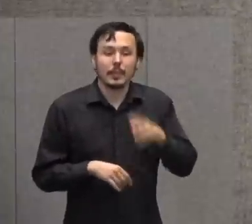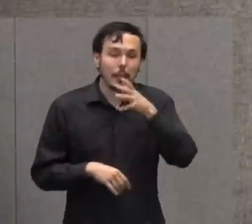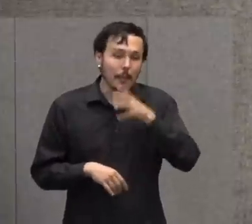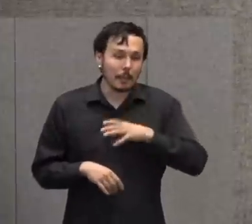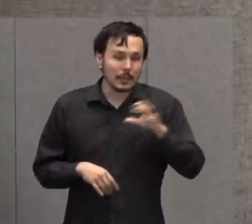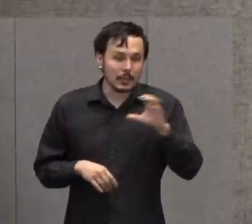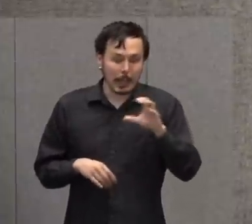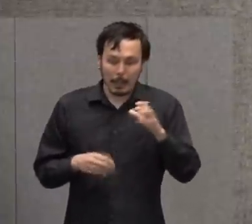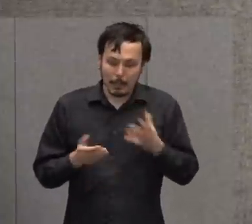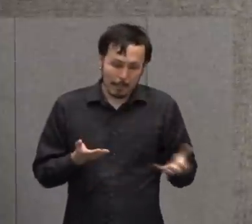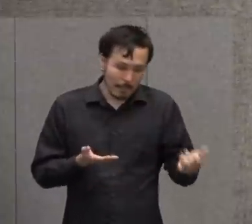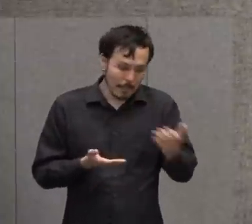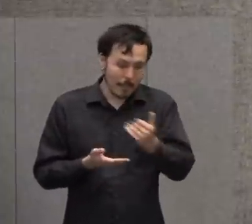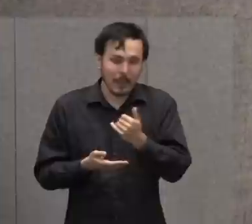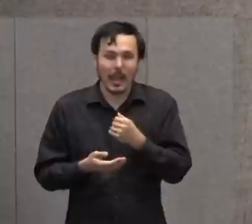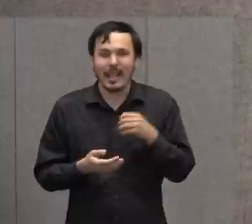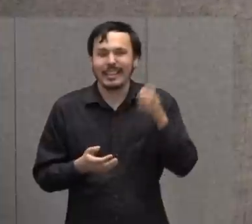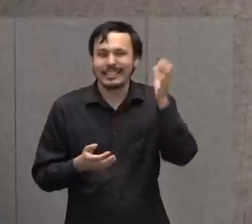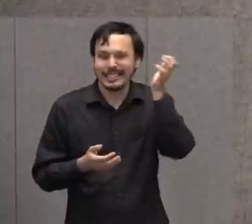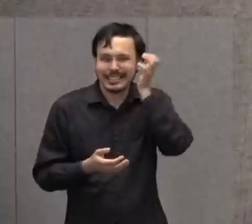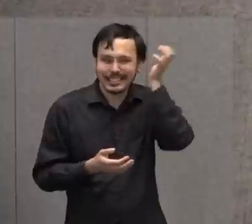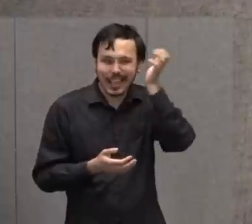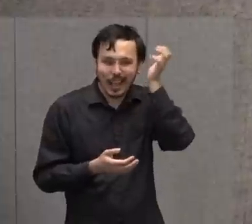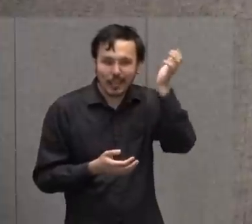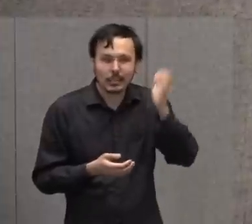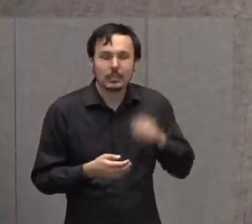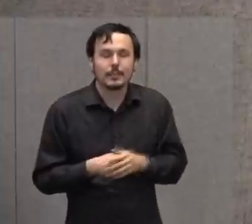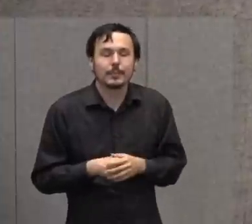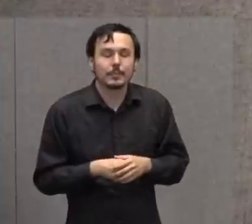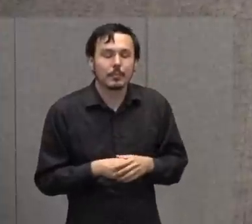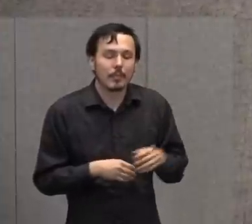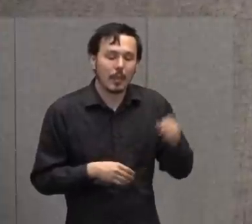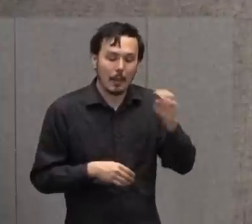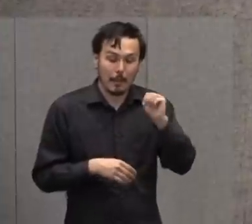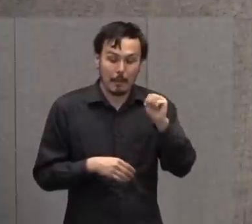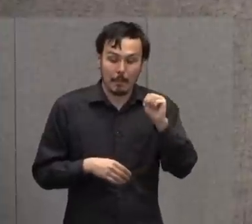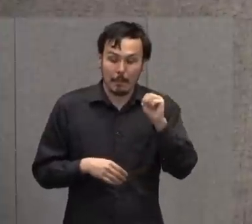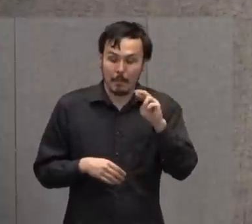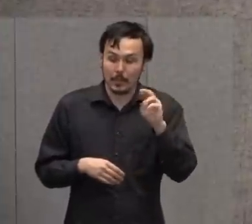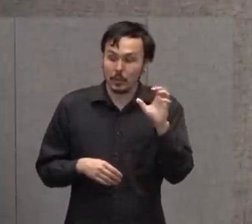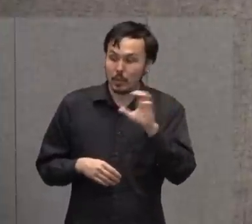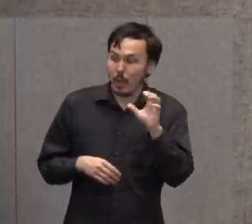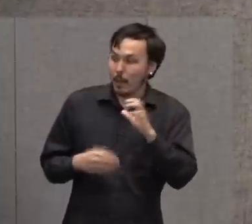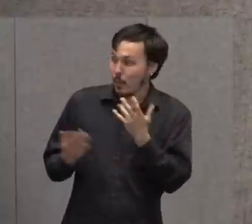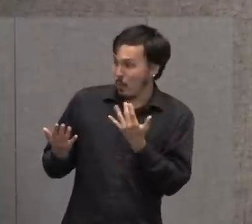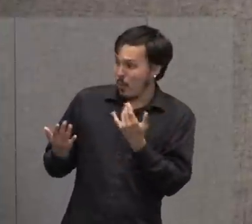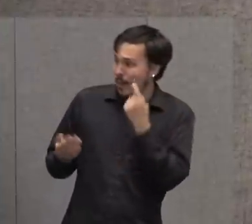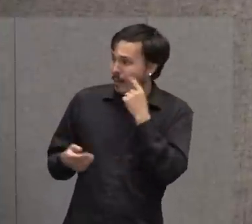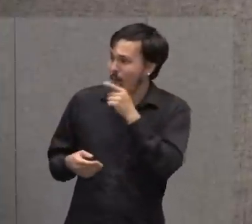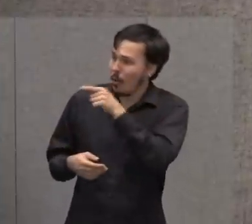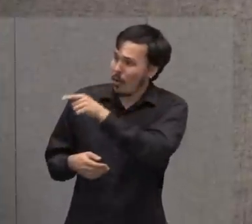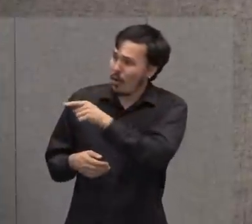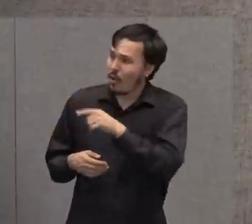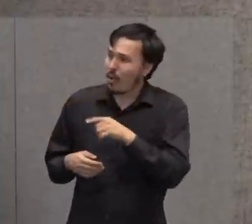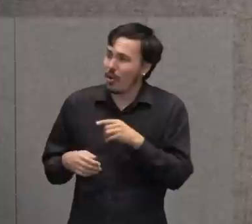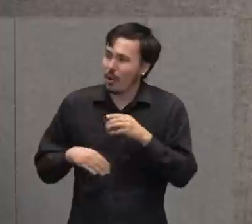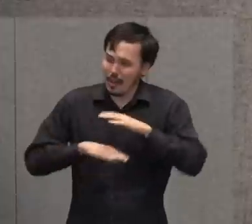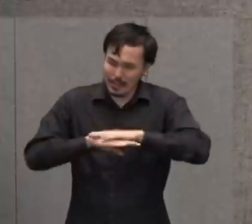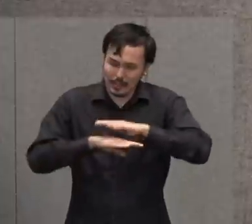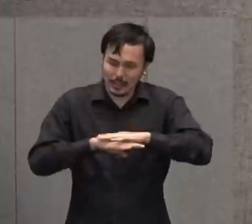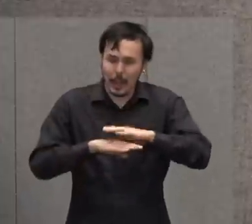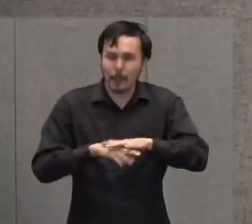salad. While Mrs. Comfort waited for the tables and chairs she had rented, she drew a seating